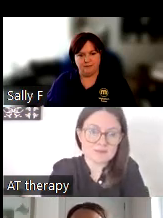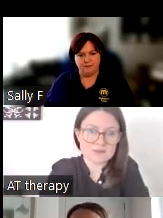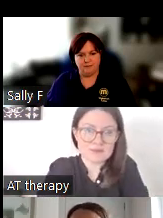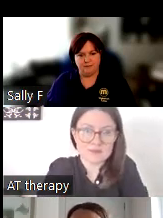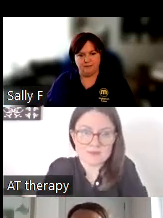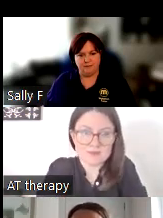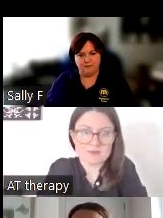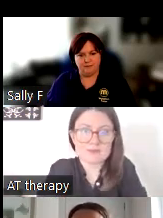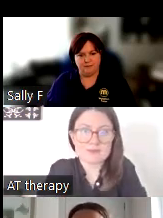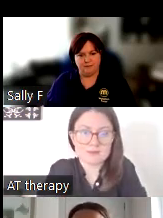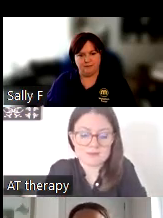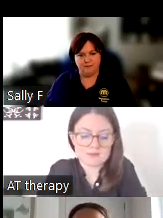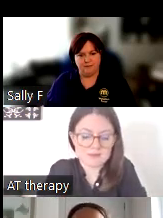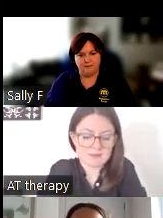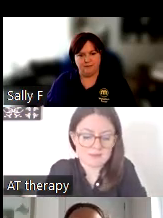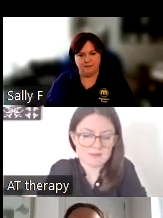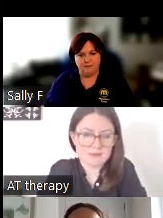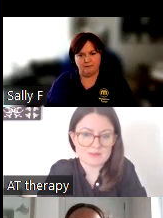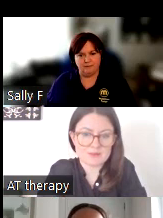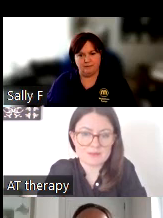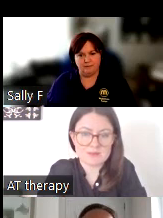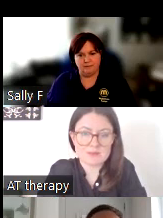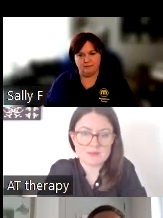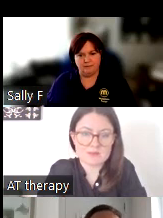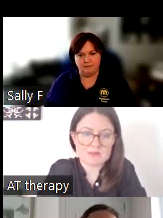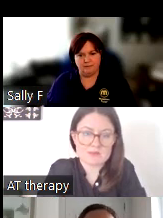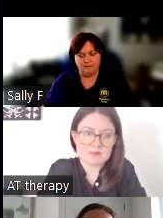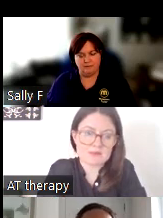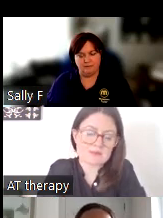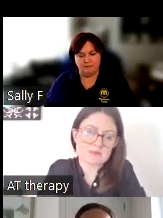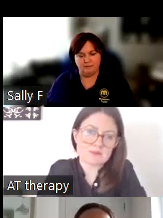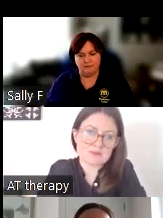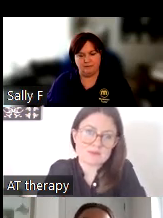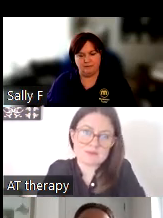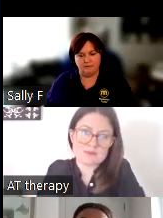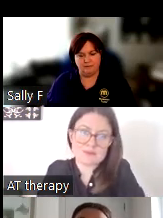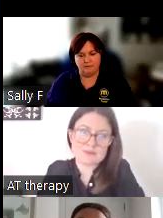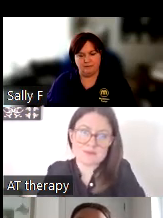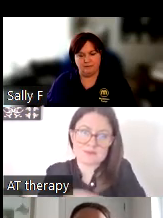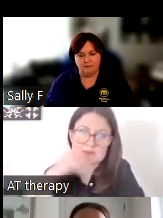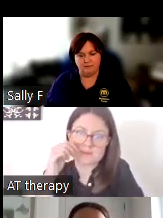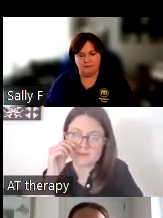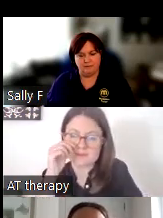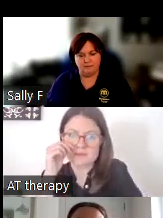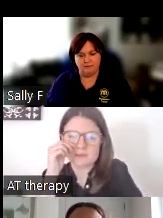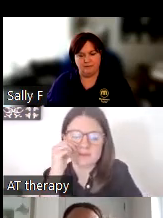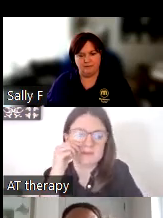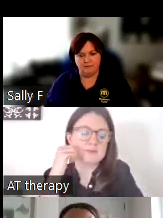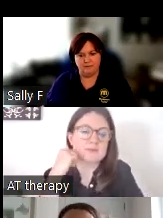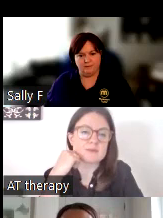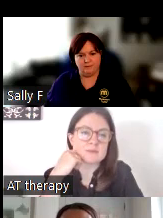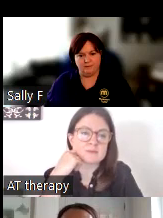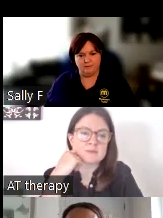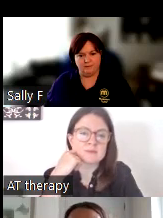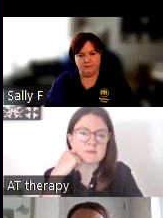she's struggled to comprehend or grasp the story. So I'm doing some pre-teaching with her around the book that they're going to be doing in class, so that